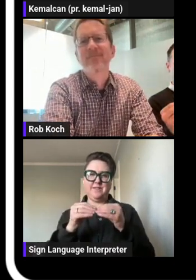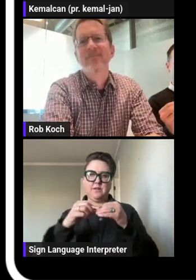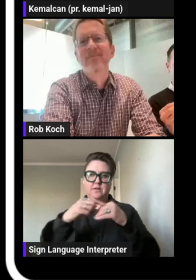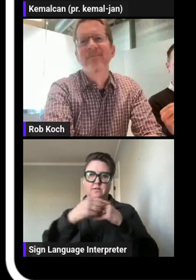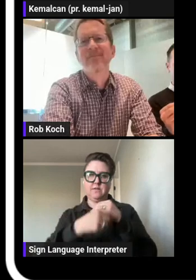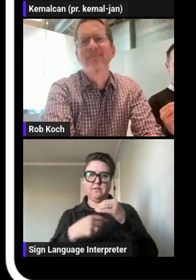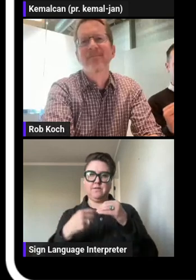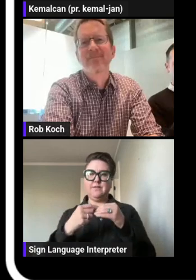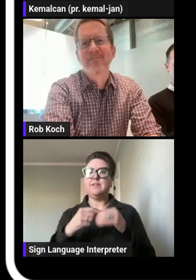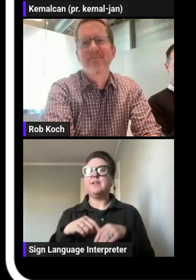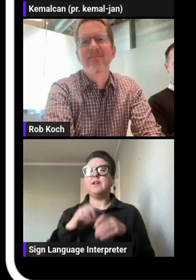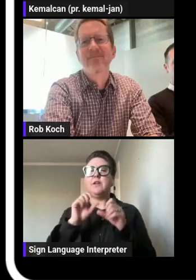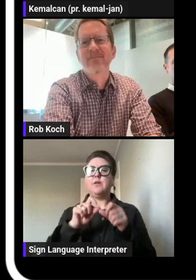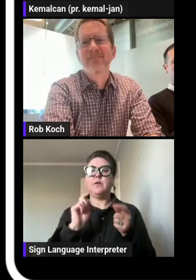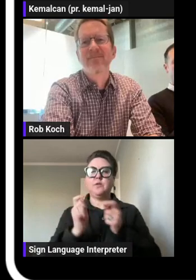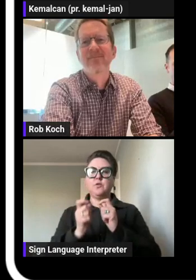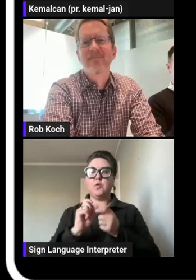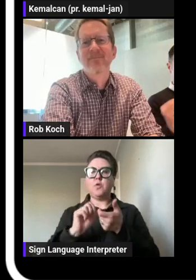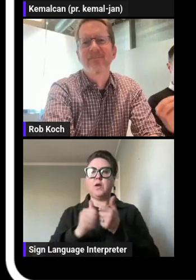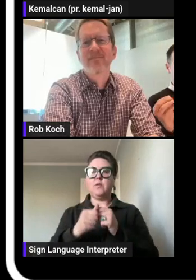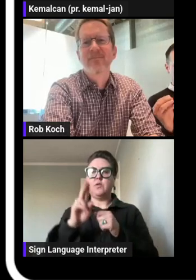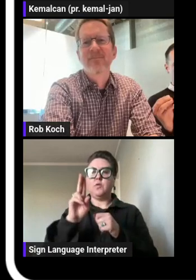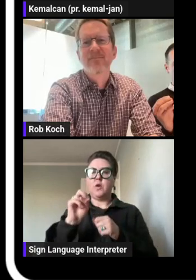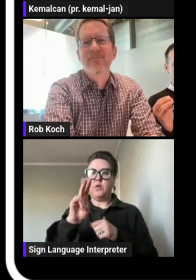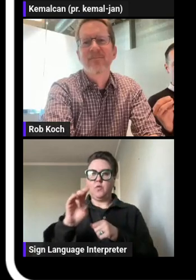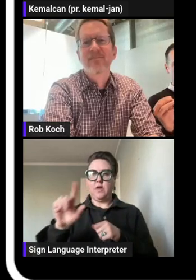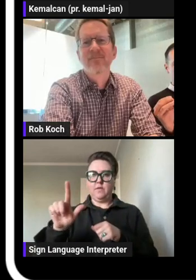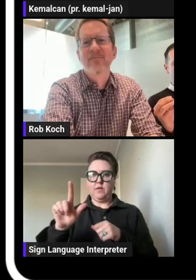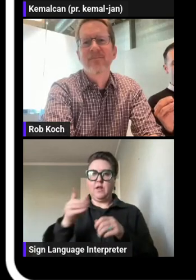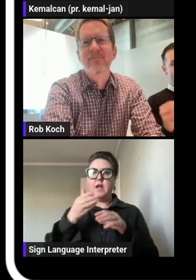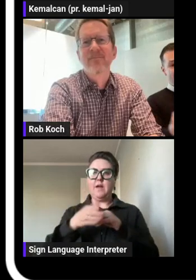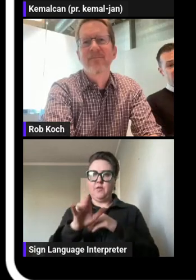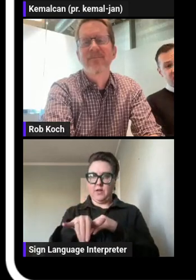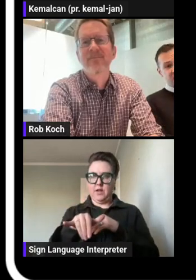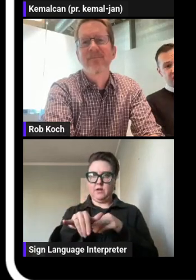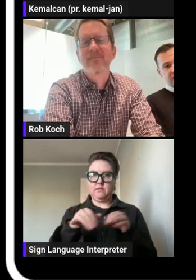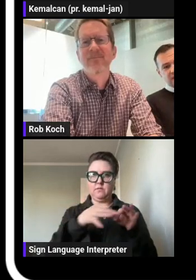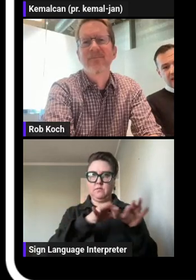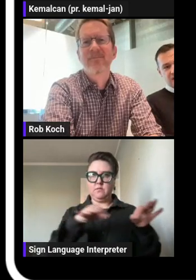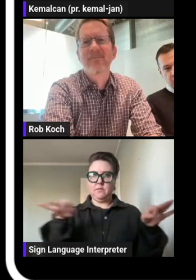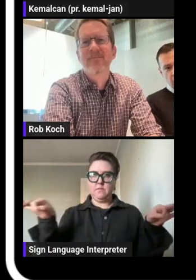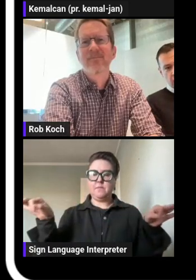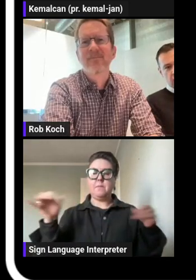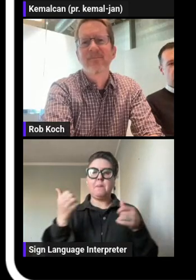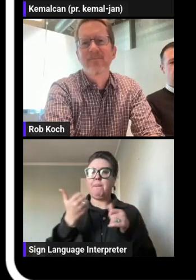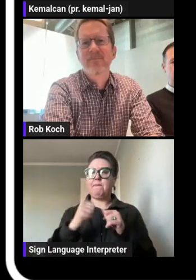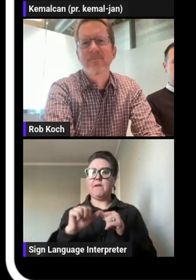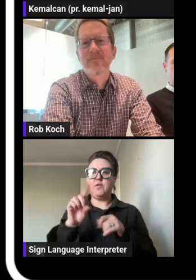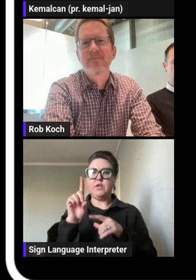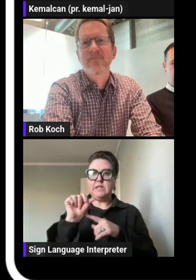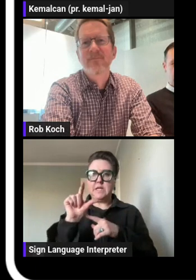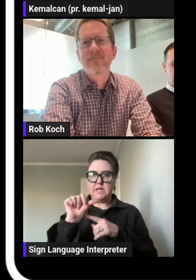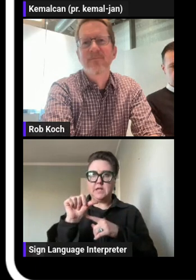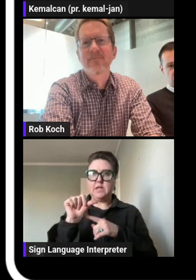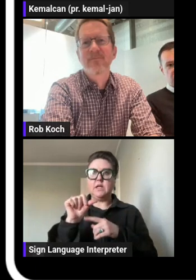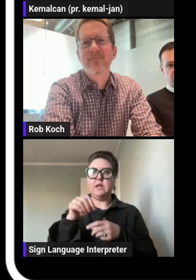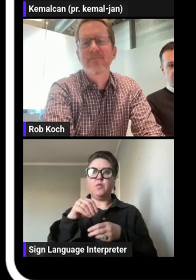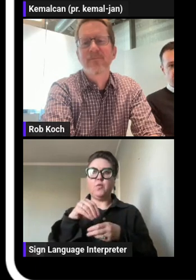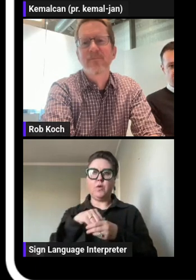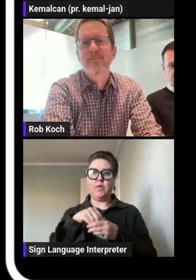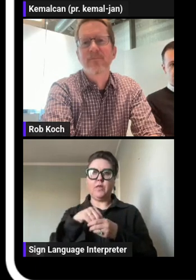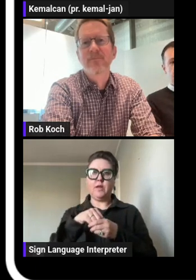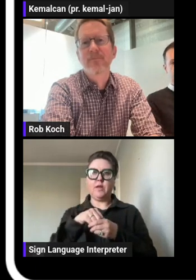can unravel it, but once it's unraveled, every single data in